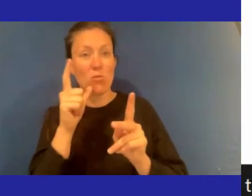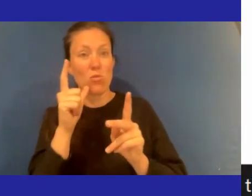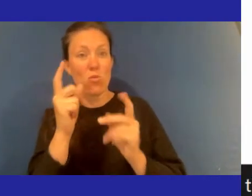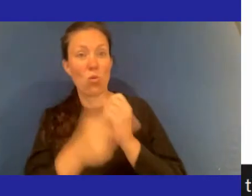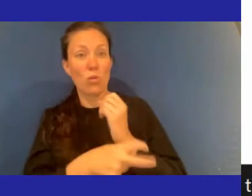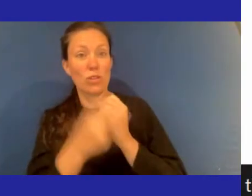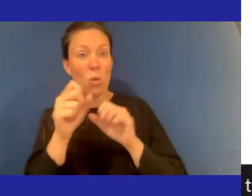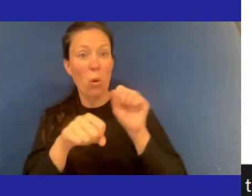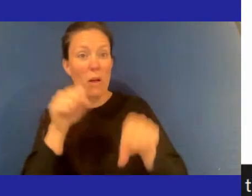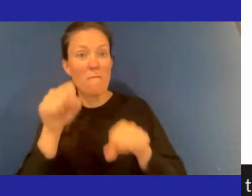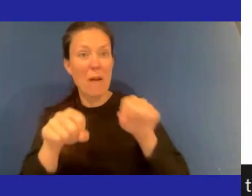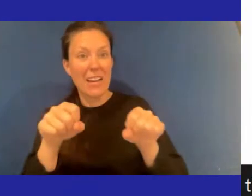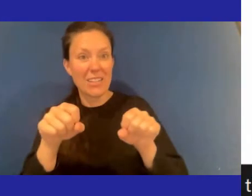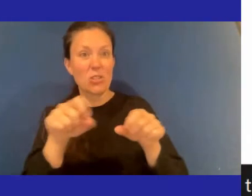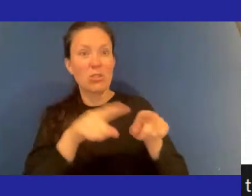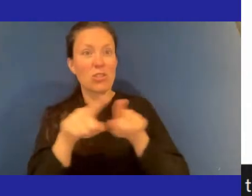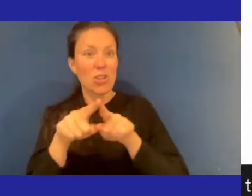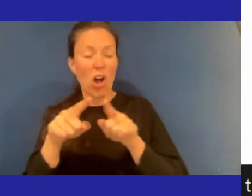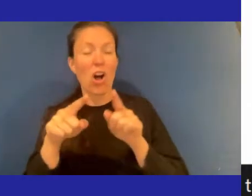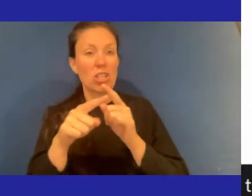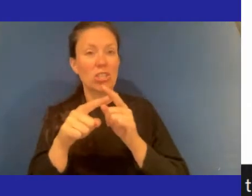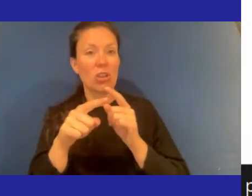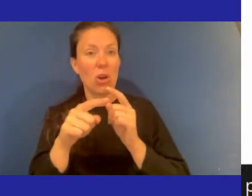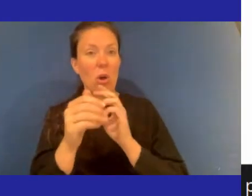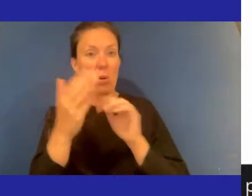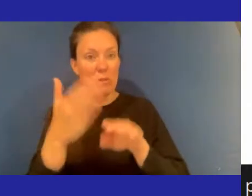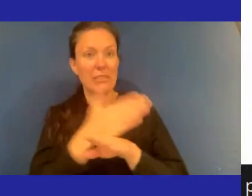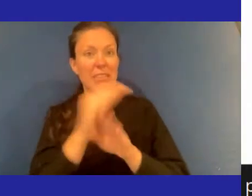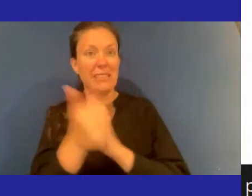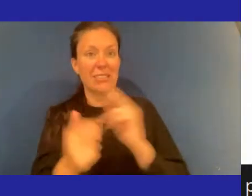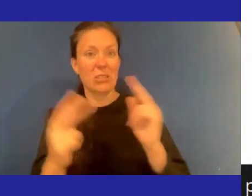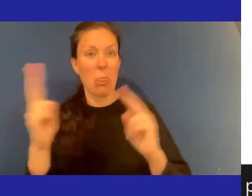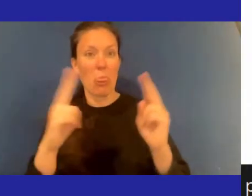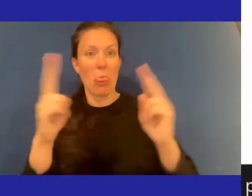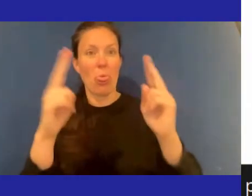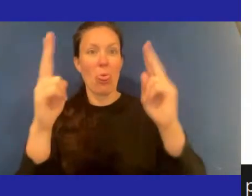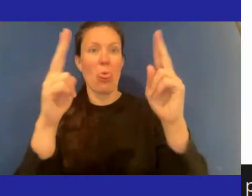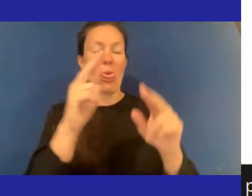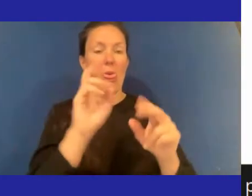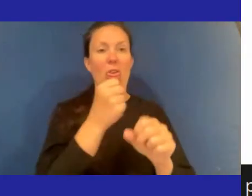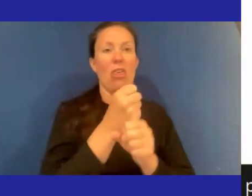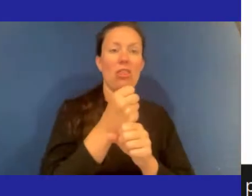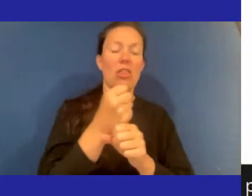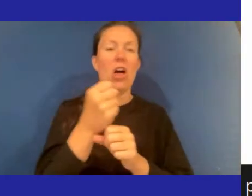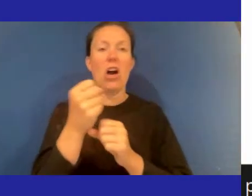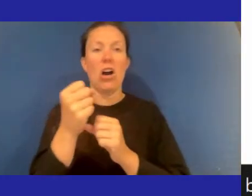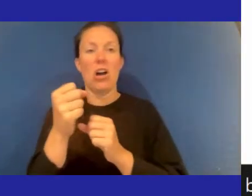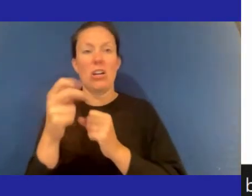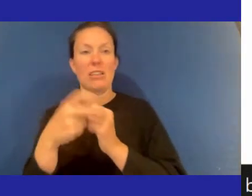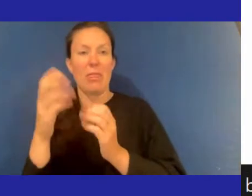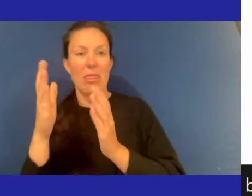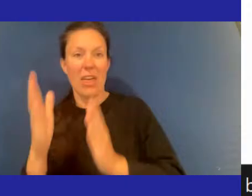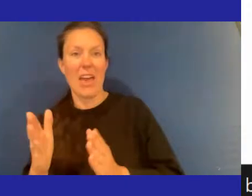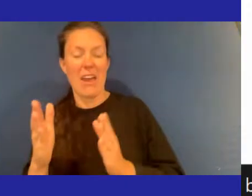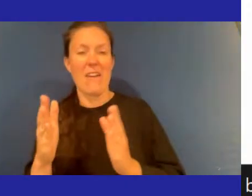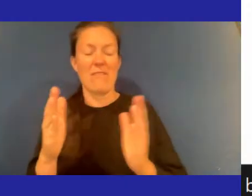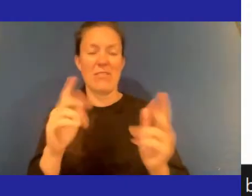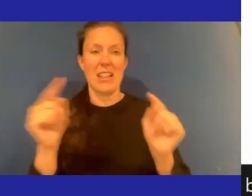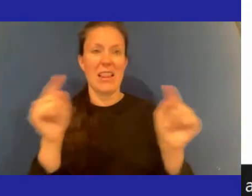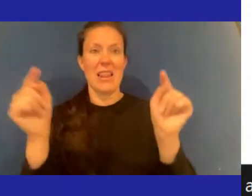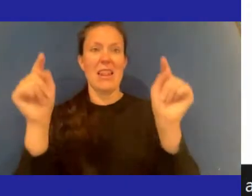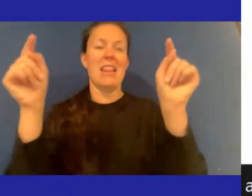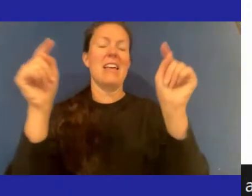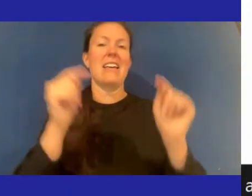this escalation with bigger and bigger locks, and they would just get better and better at breaking them. And I feel like that analogy has a